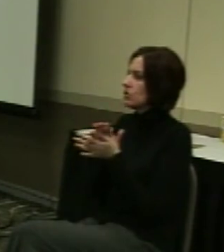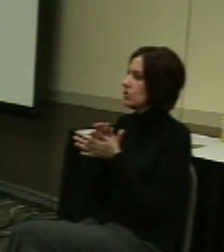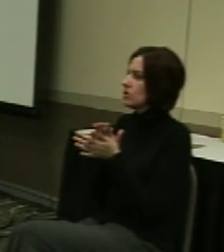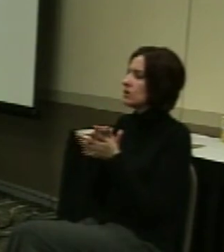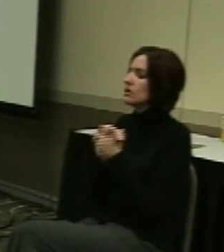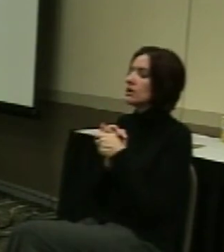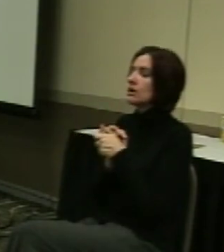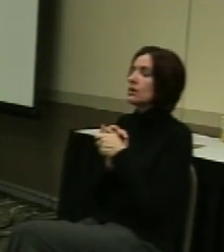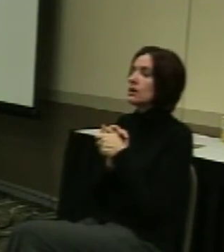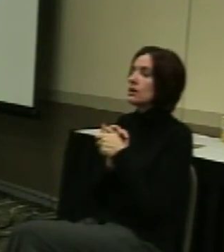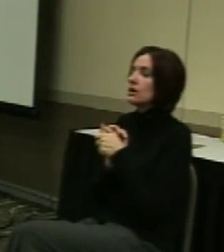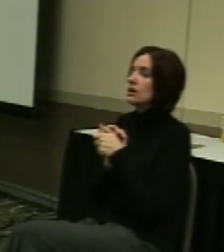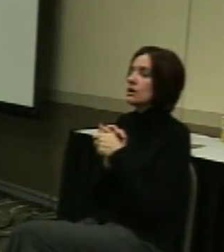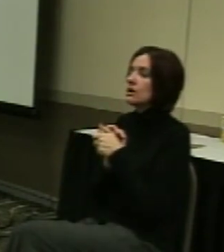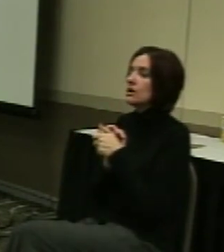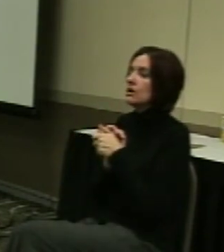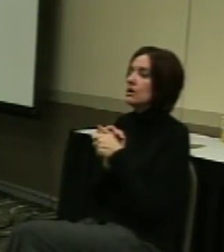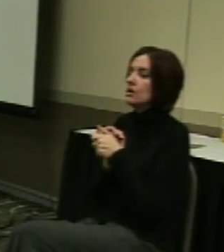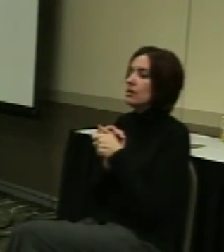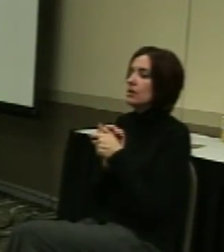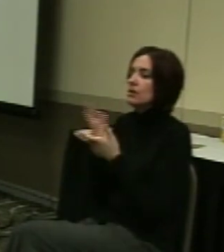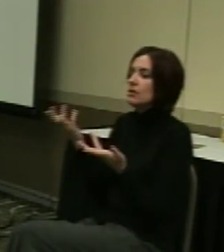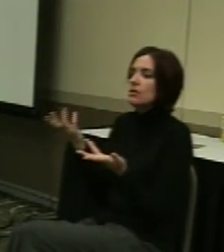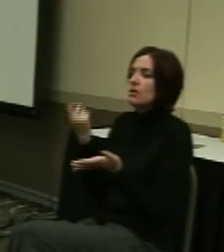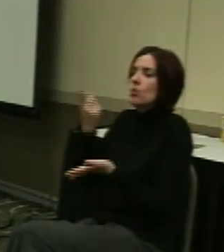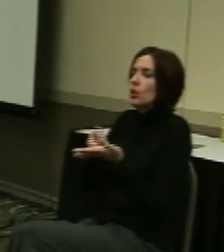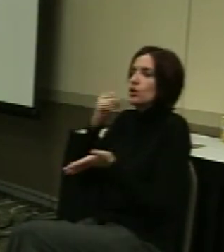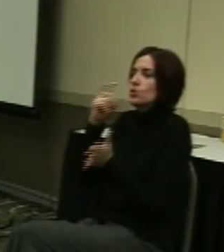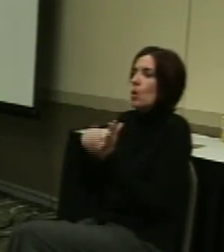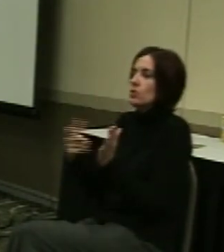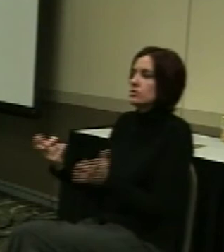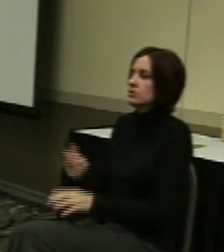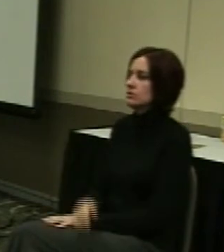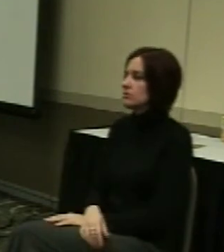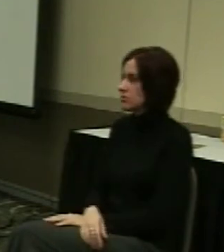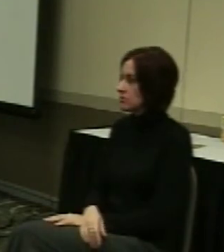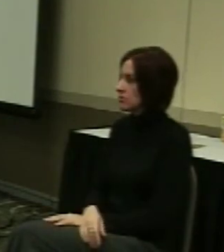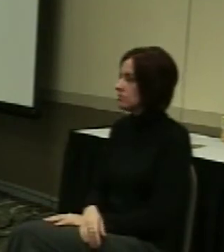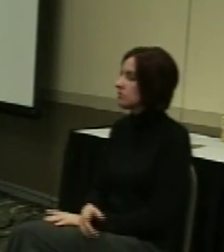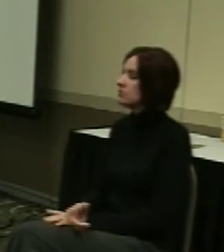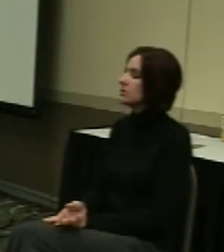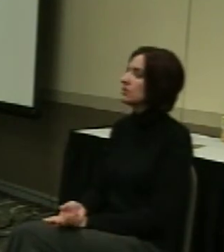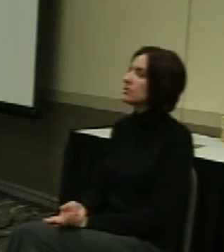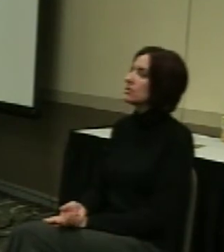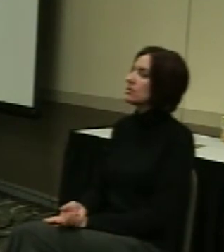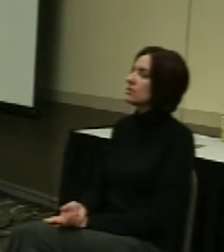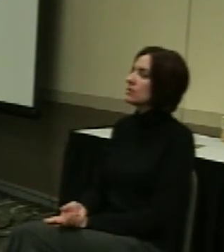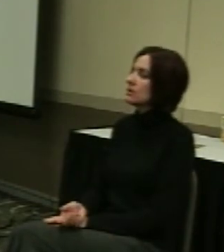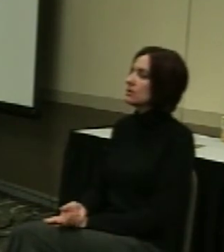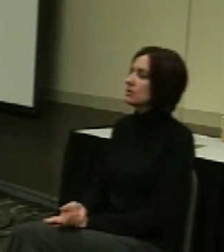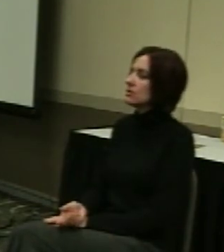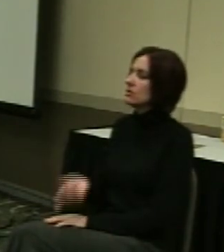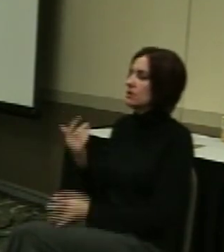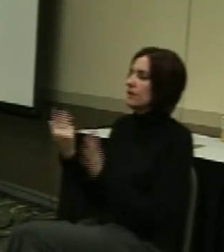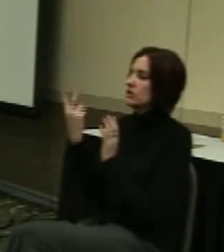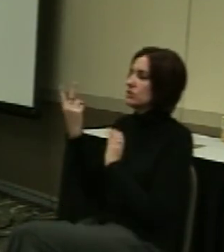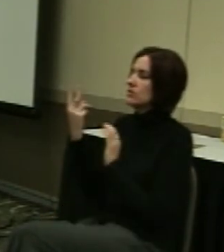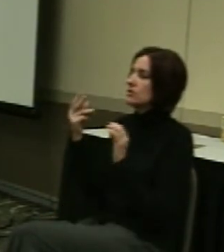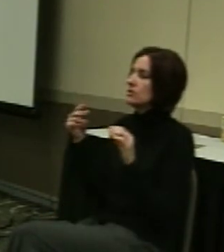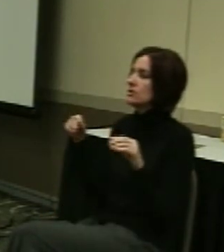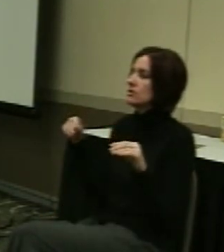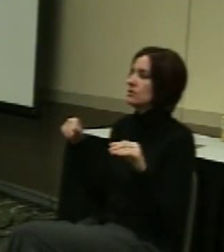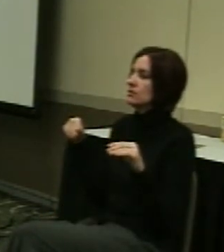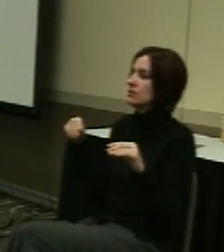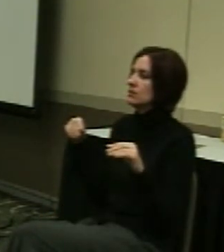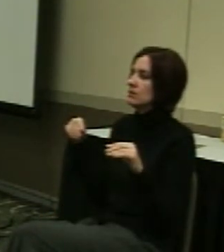what kinds of things do you note? For example, there are two of them. One of them that is